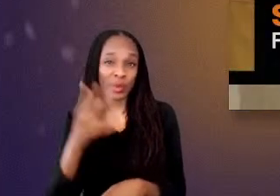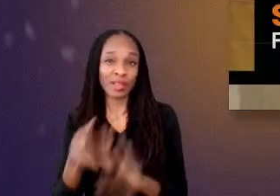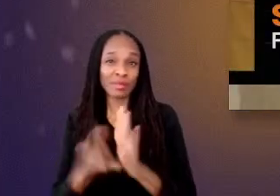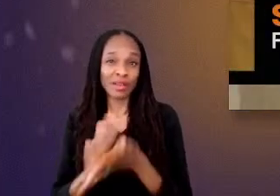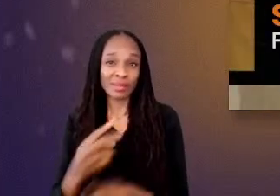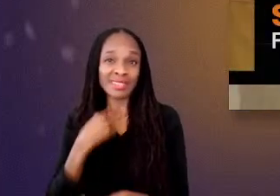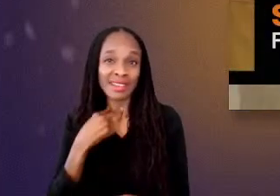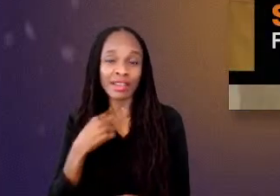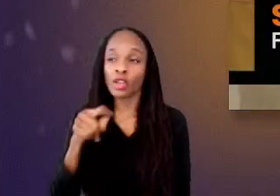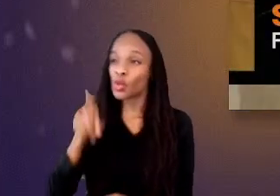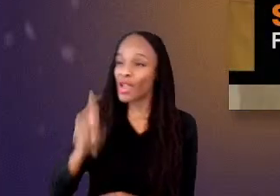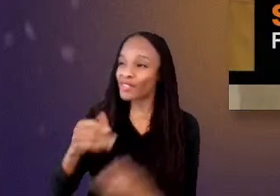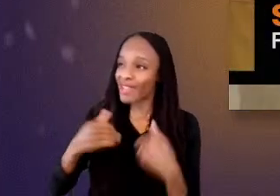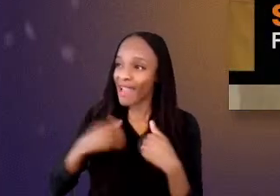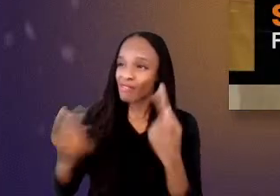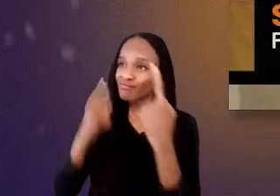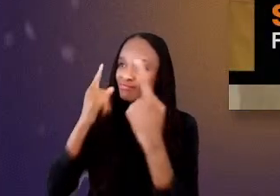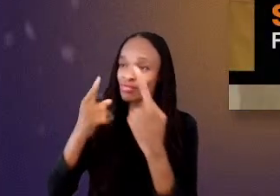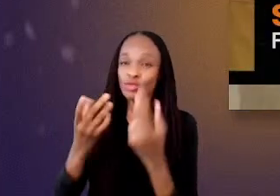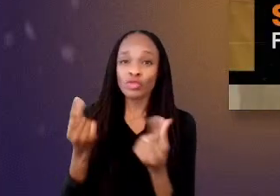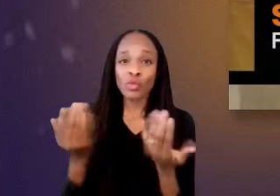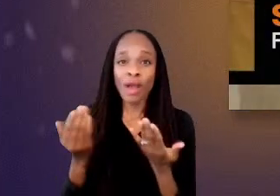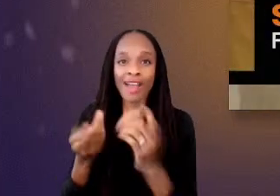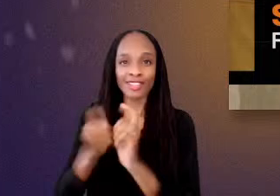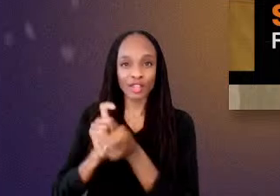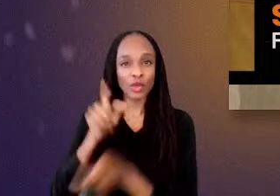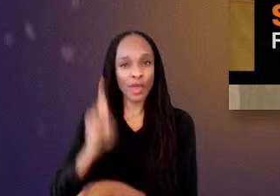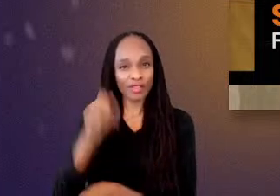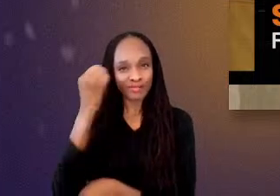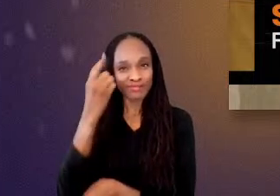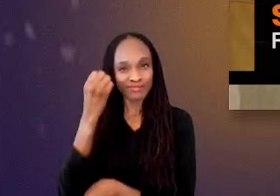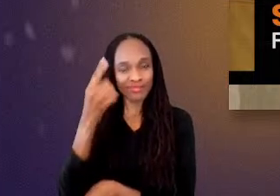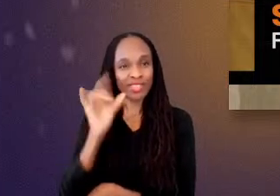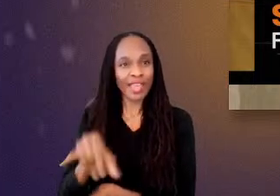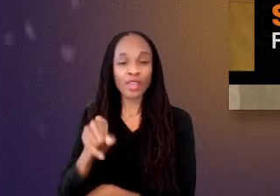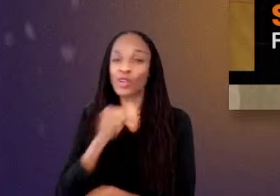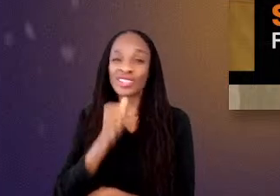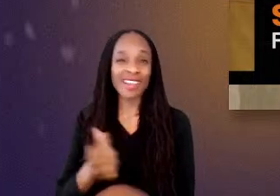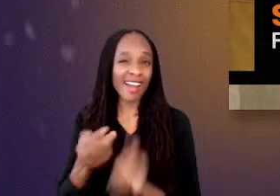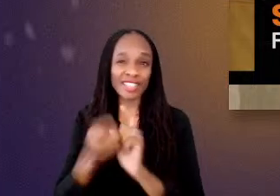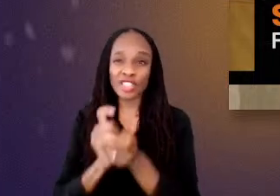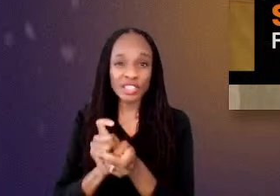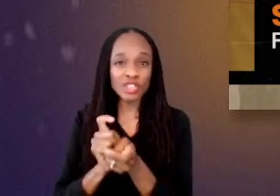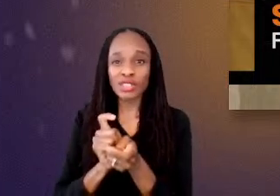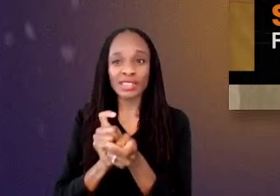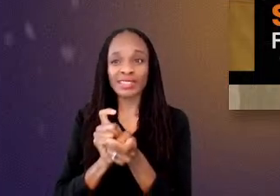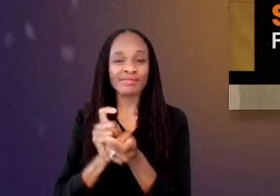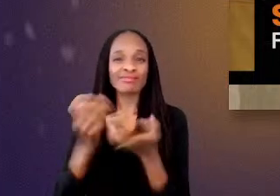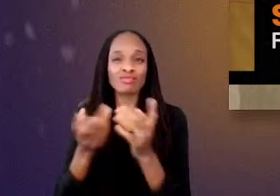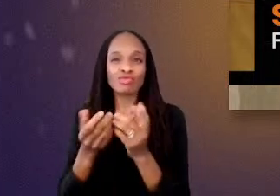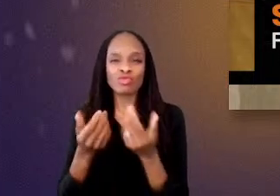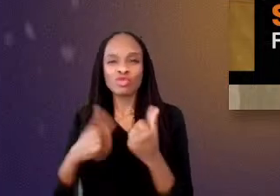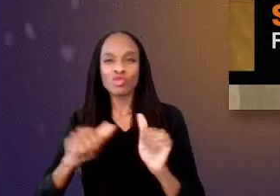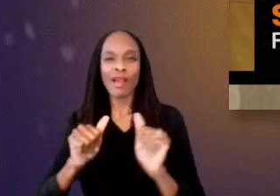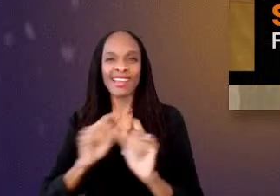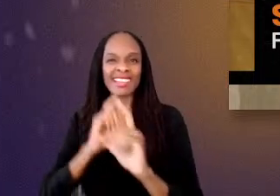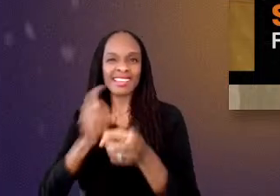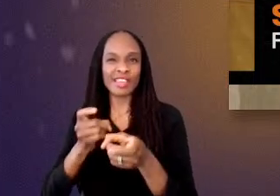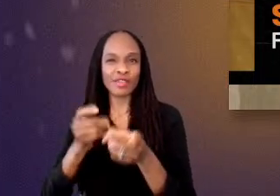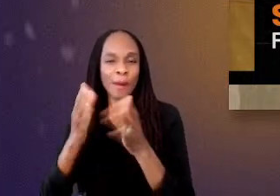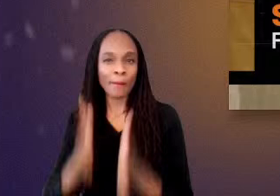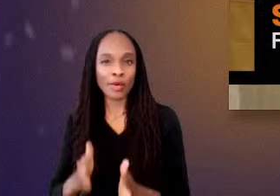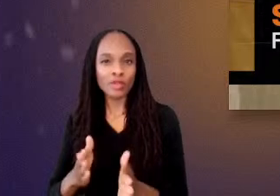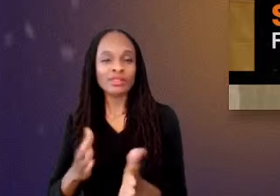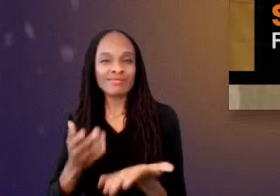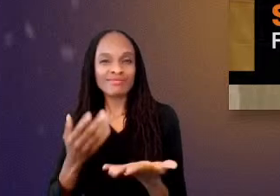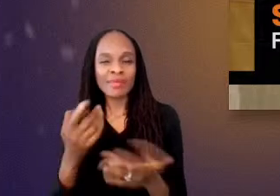have intention to change, and you have to understand that you're not changing to try to give anybody a gift, but you're changing so that